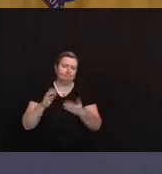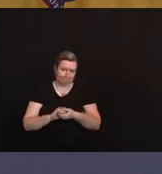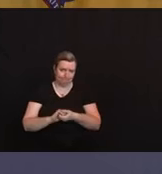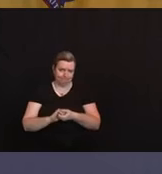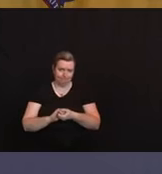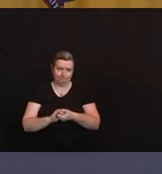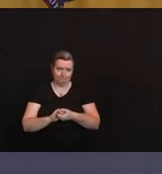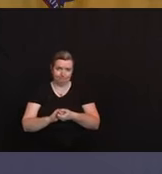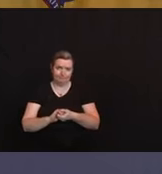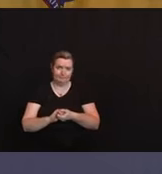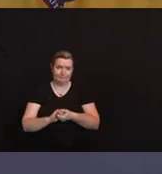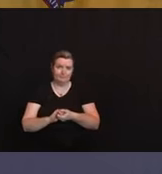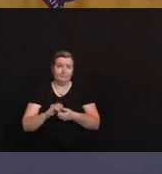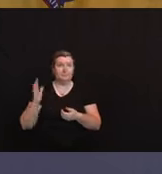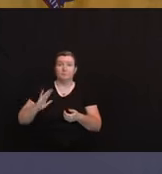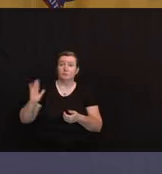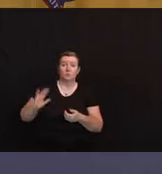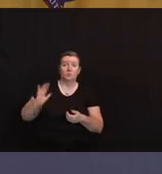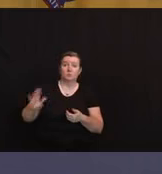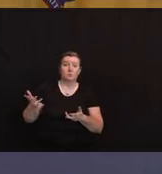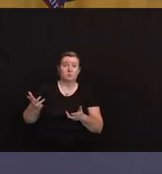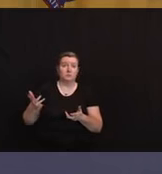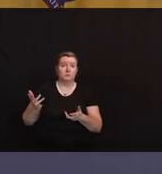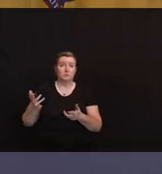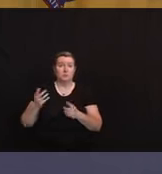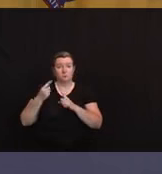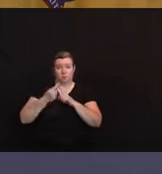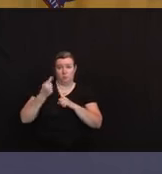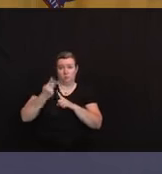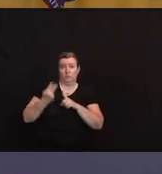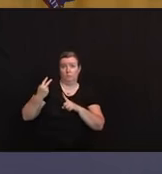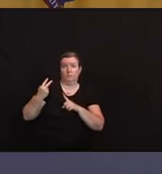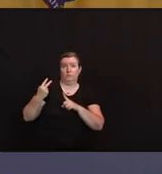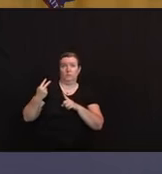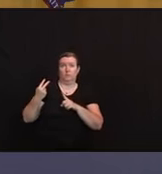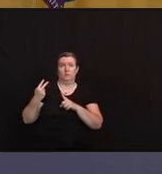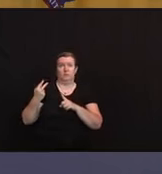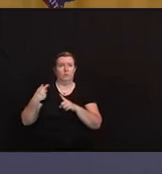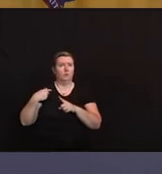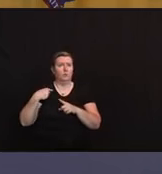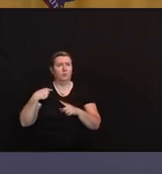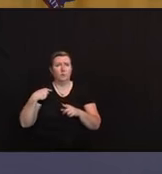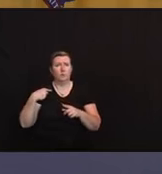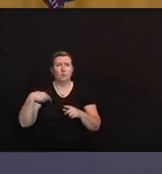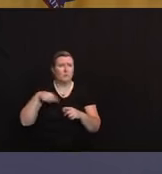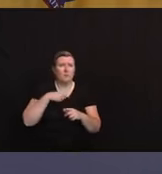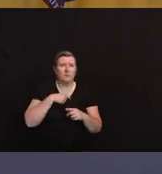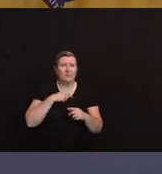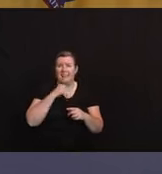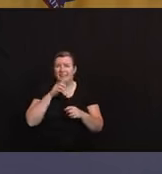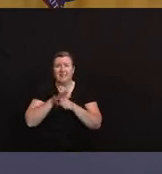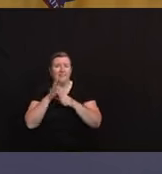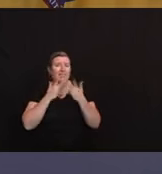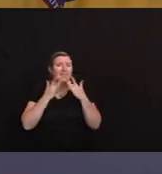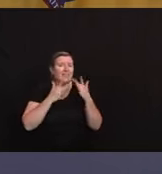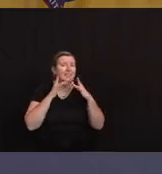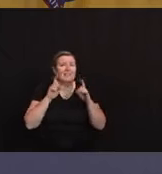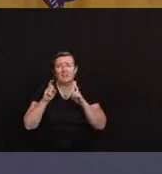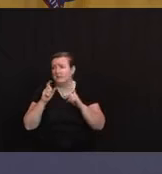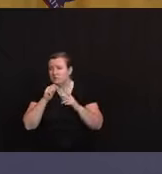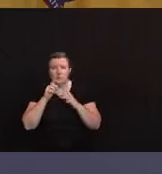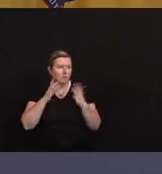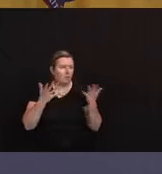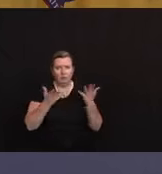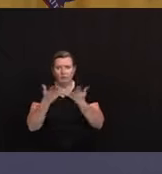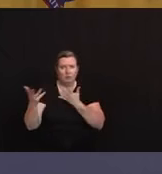capacity but not the demand, so we're imploring people to come out and get tested. That sort of got to the point one day a couple of weeks ago, maybe